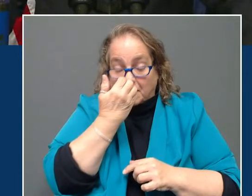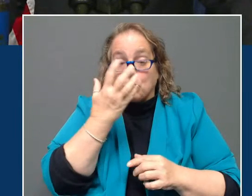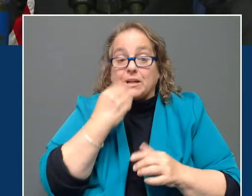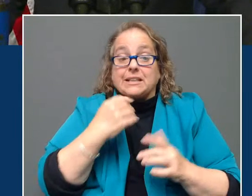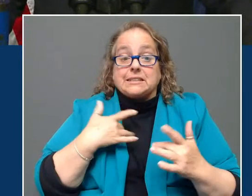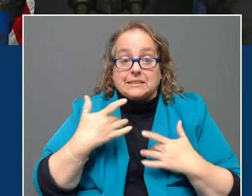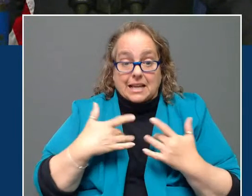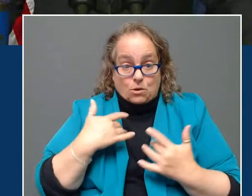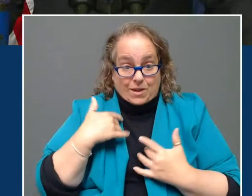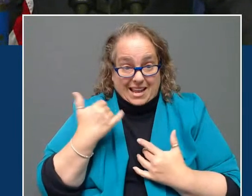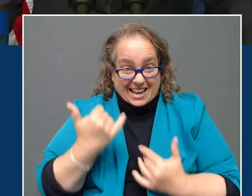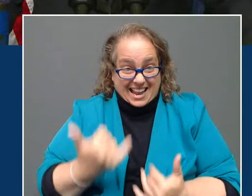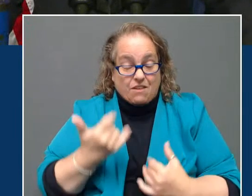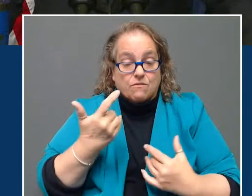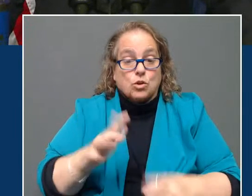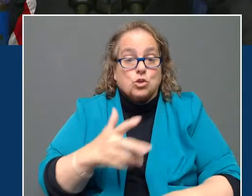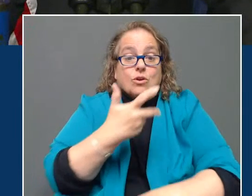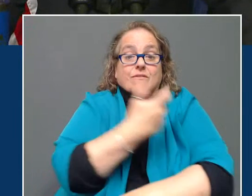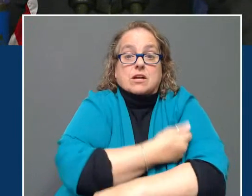now vaccinated